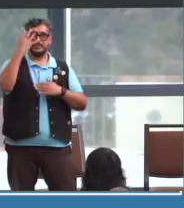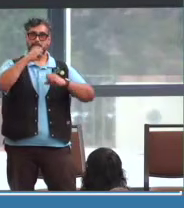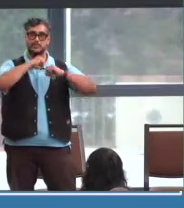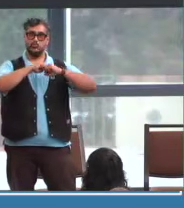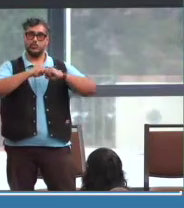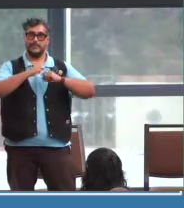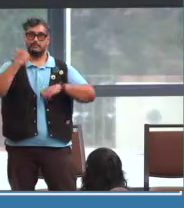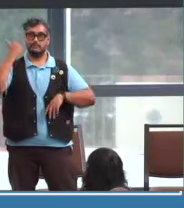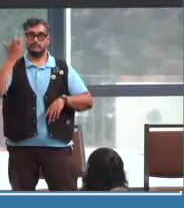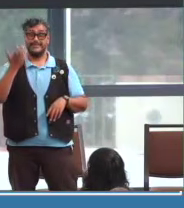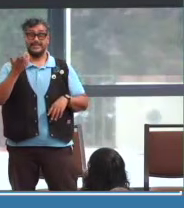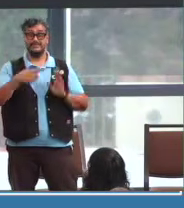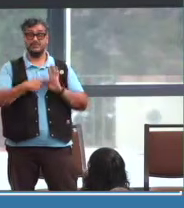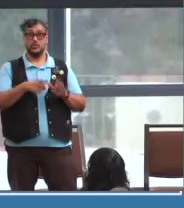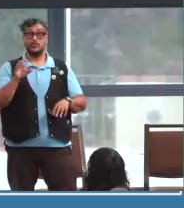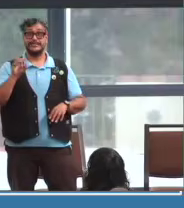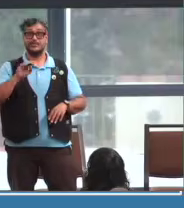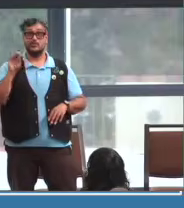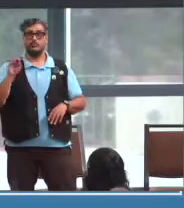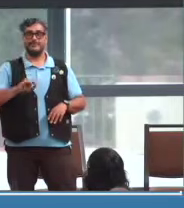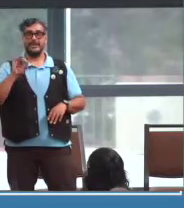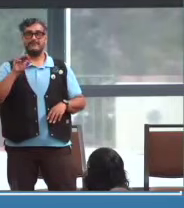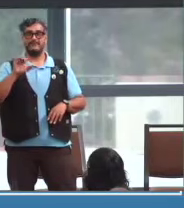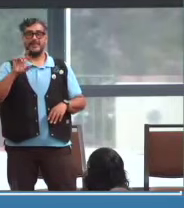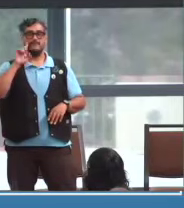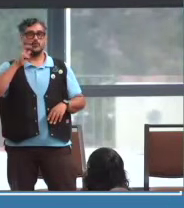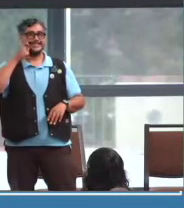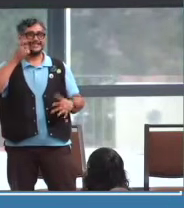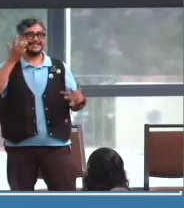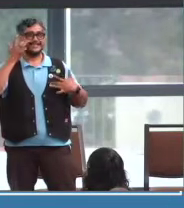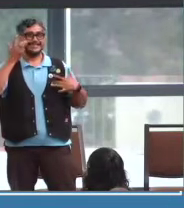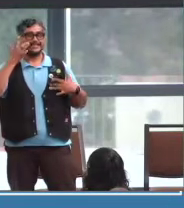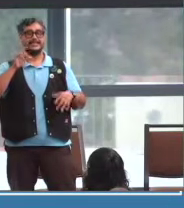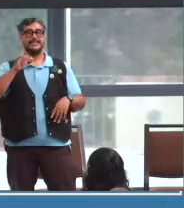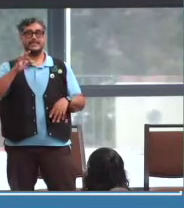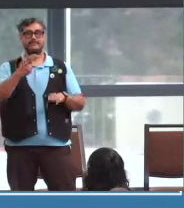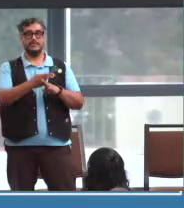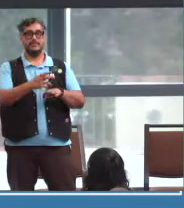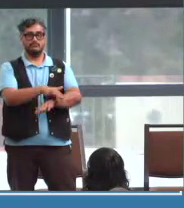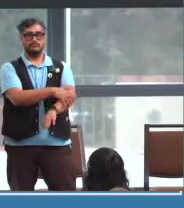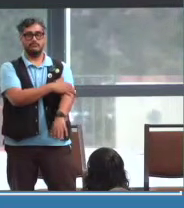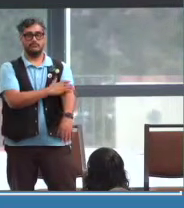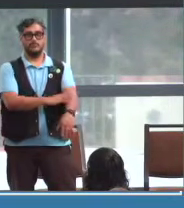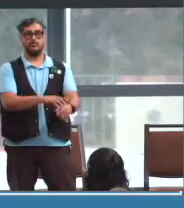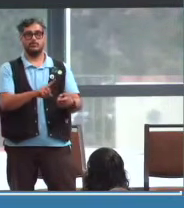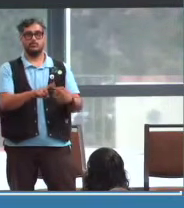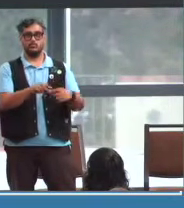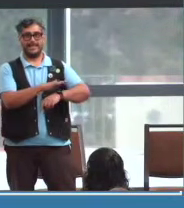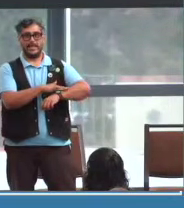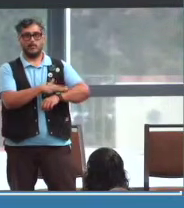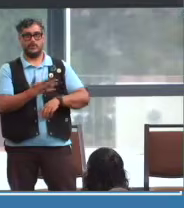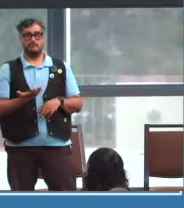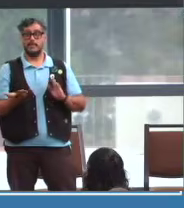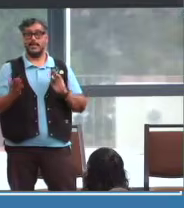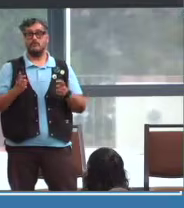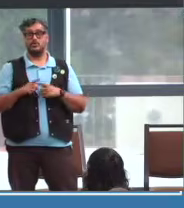And it showed that there was a 0% flare in skin disease when sunscreen was applied to a certain skin patch, whereas there